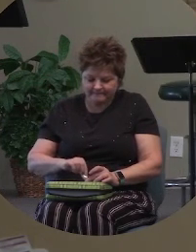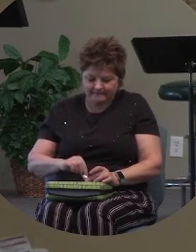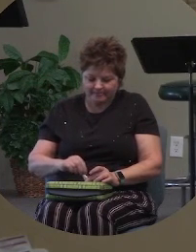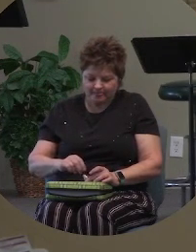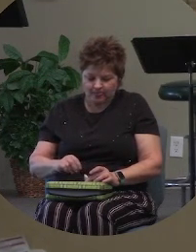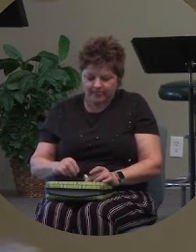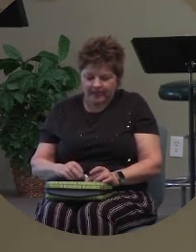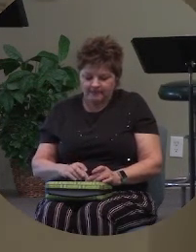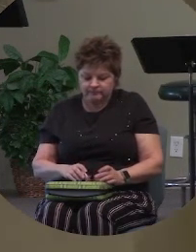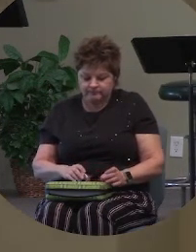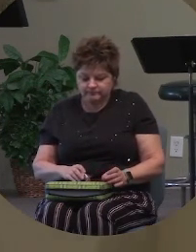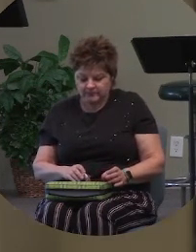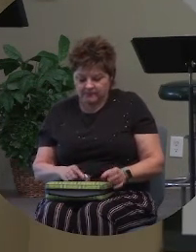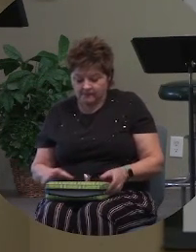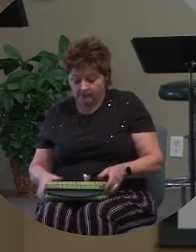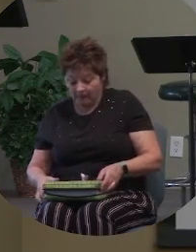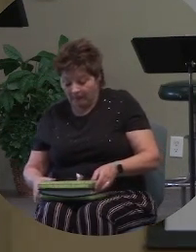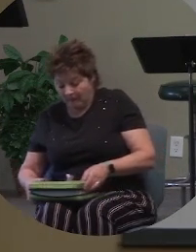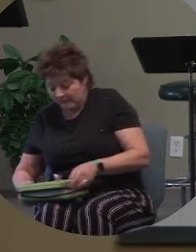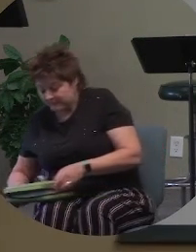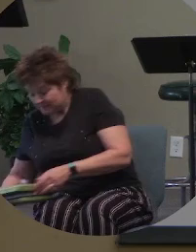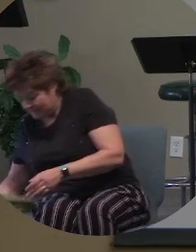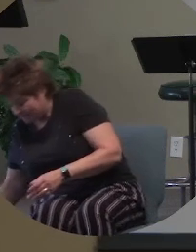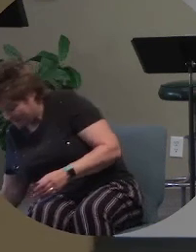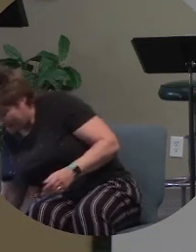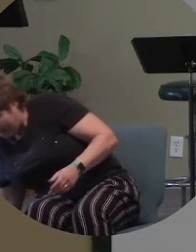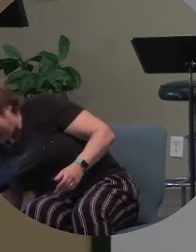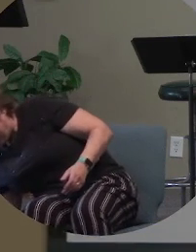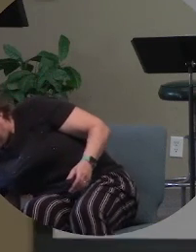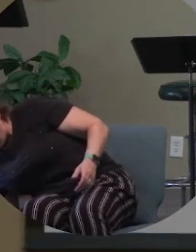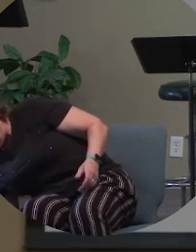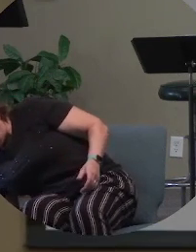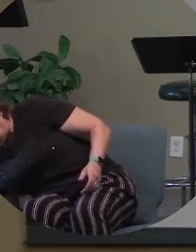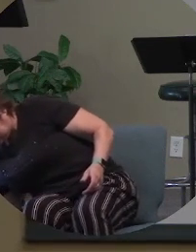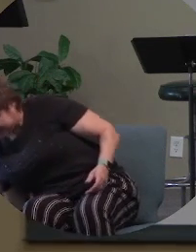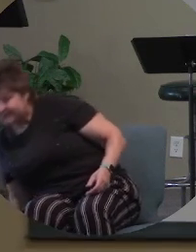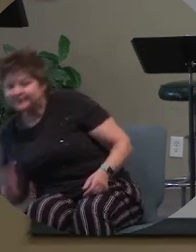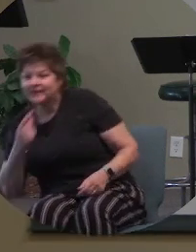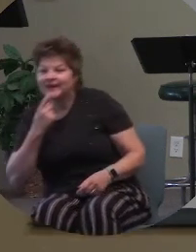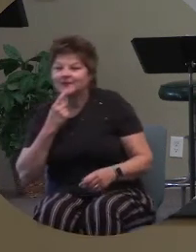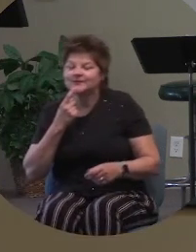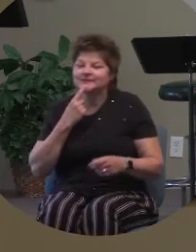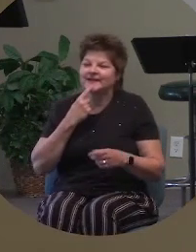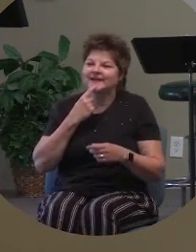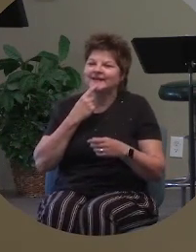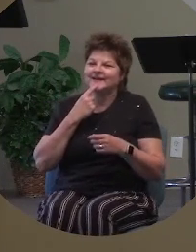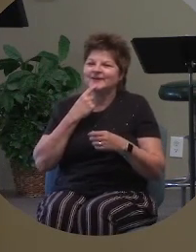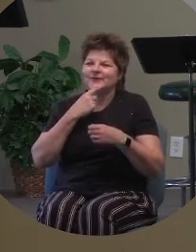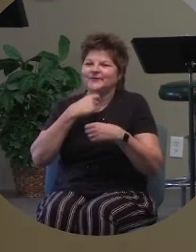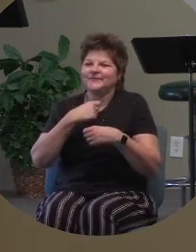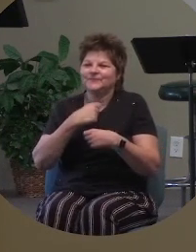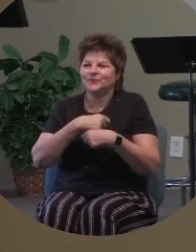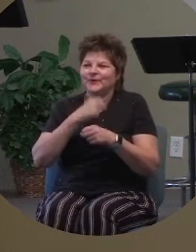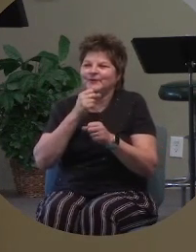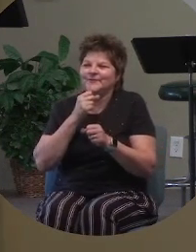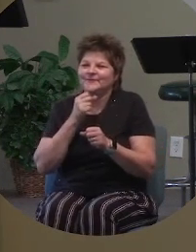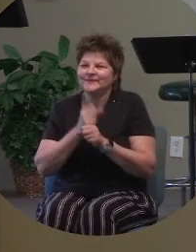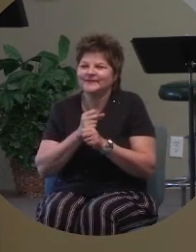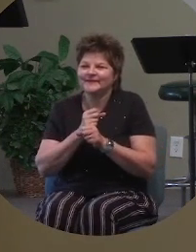You can just set that on your chair or something. And I will say that we will make changes in our quality